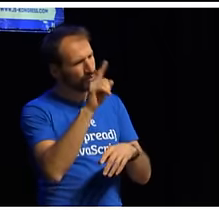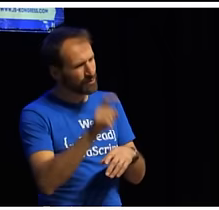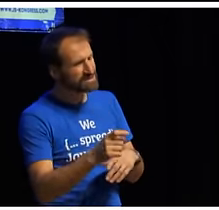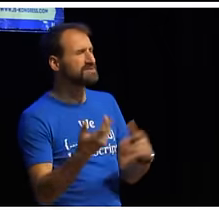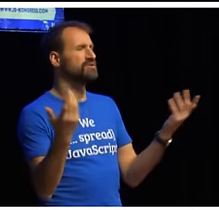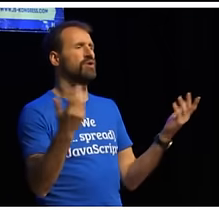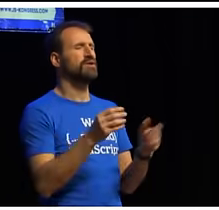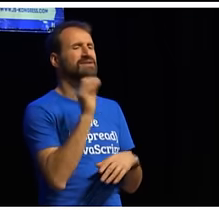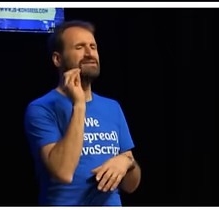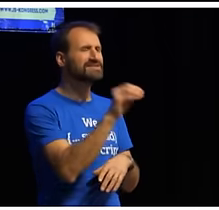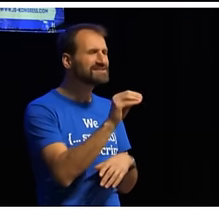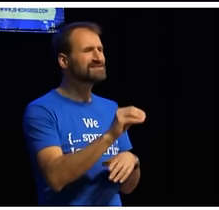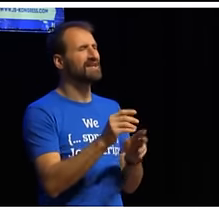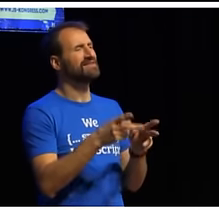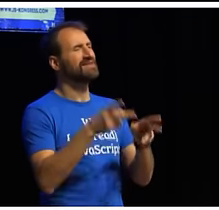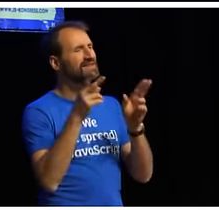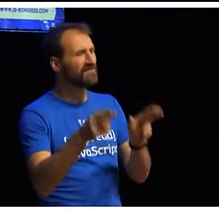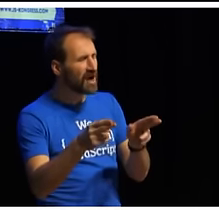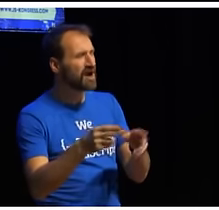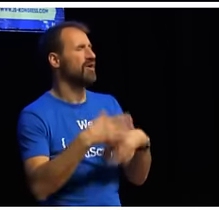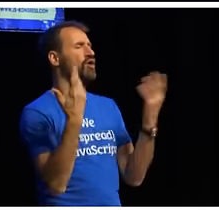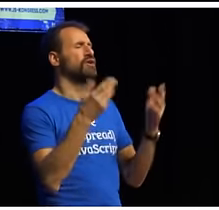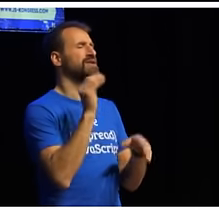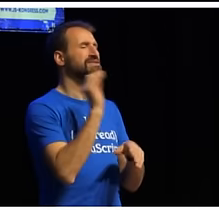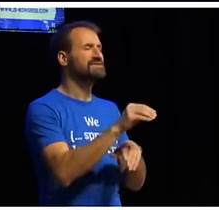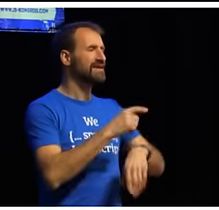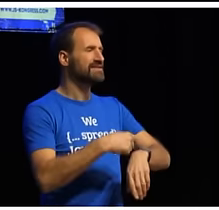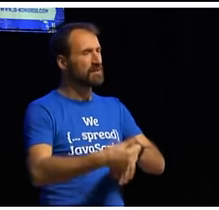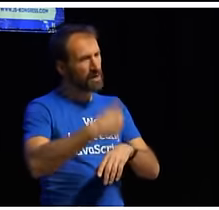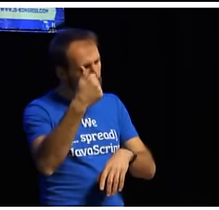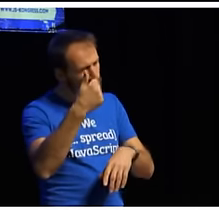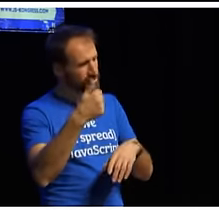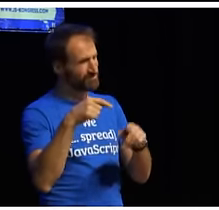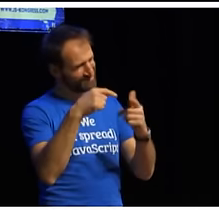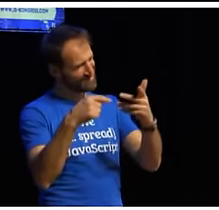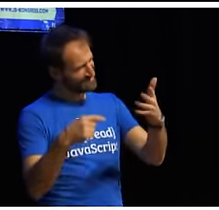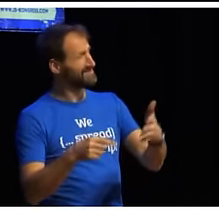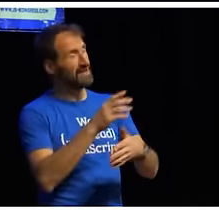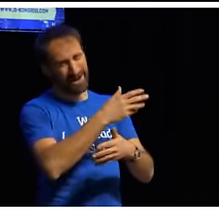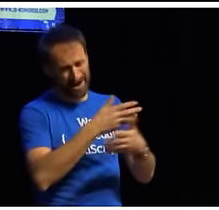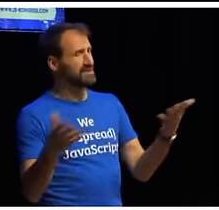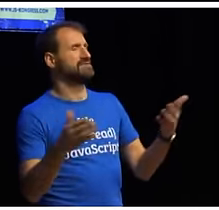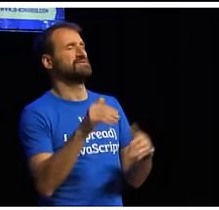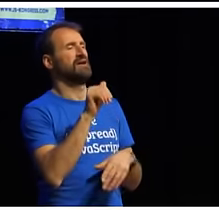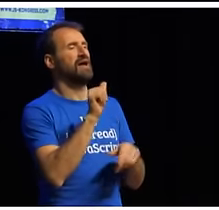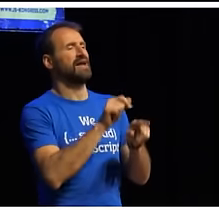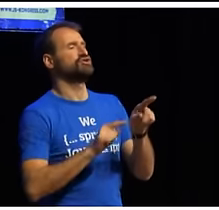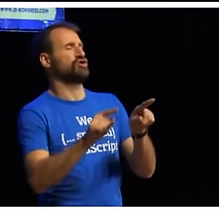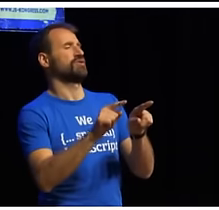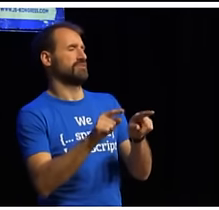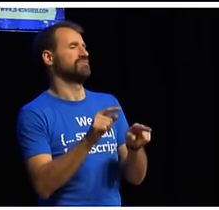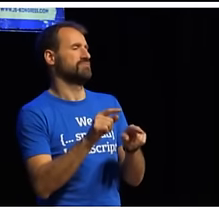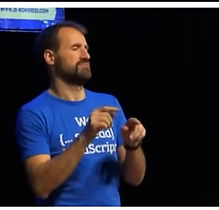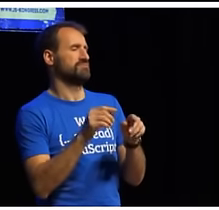set interval or set timeout, these are all async stuff that happens in the browser. And we can handle